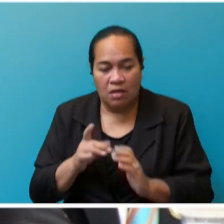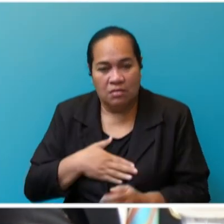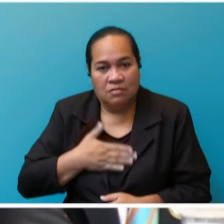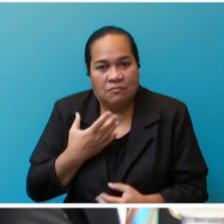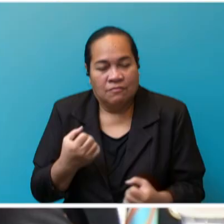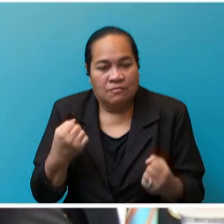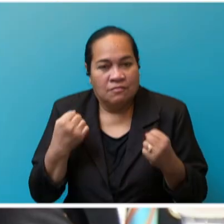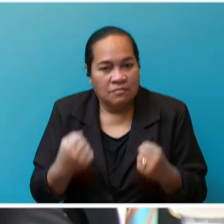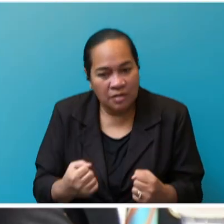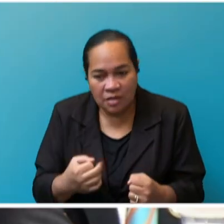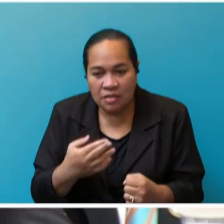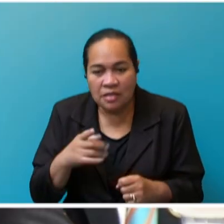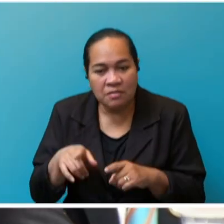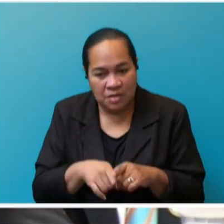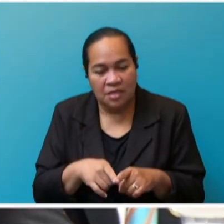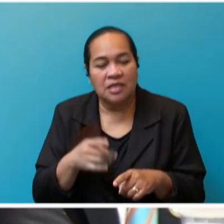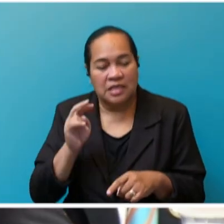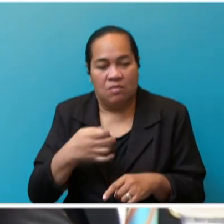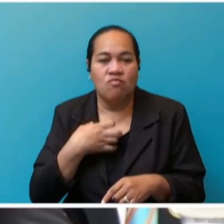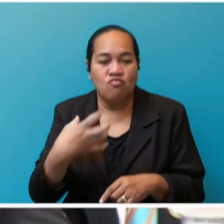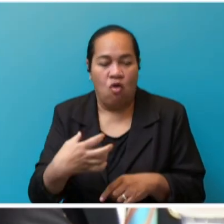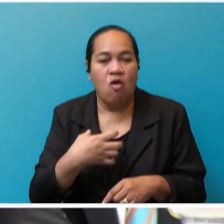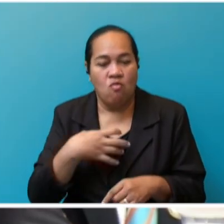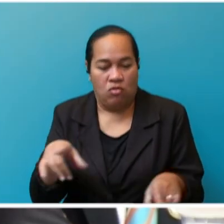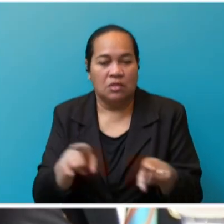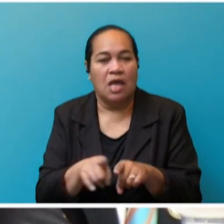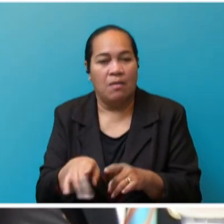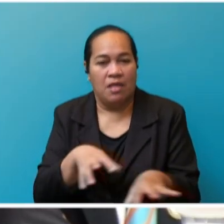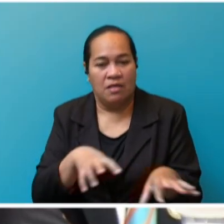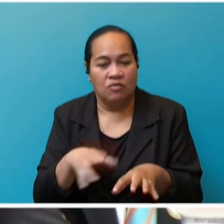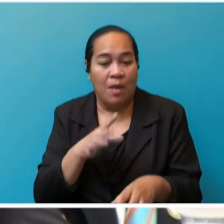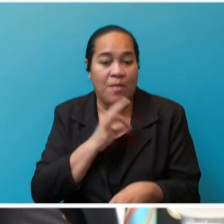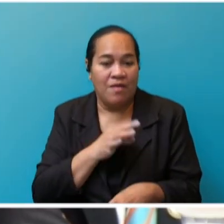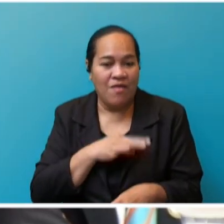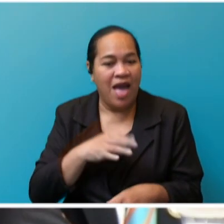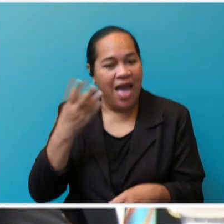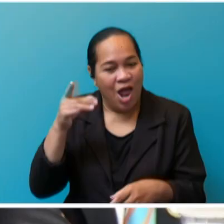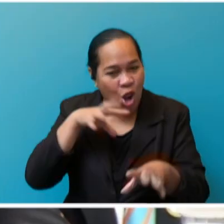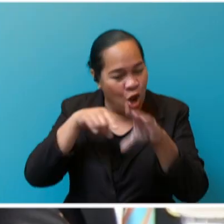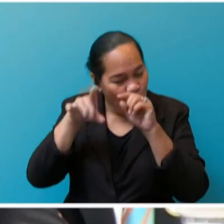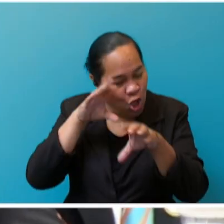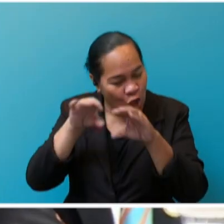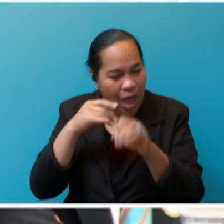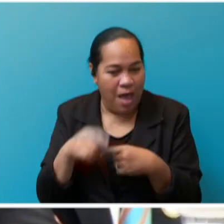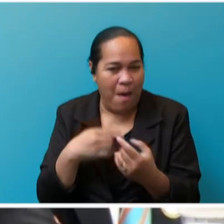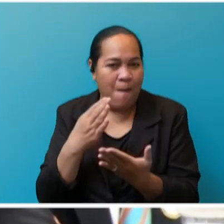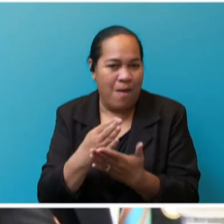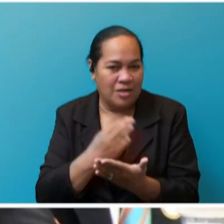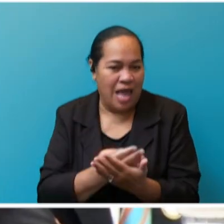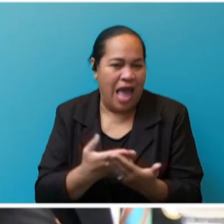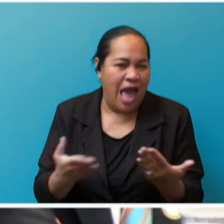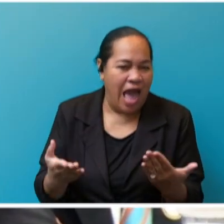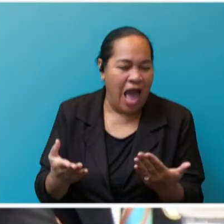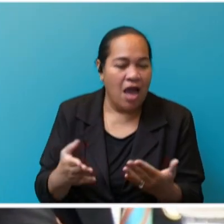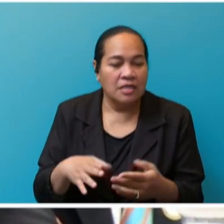in rural areas for women's empowerment. Women benefited from financial literacy and agriculture programs. They received information on